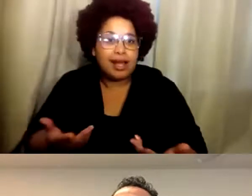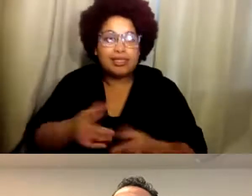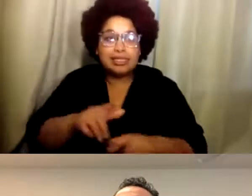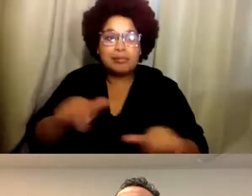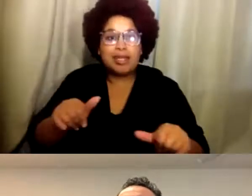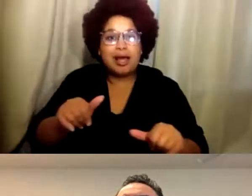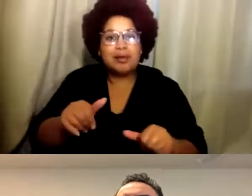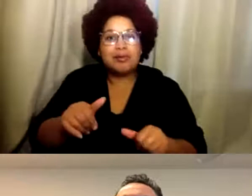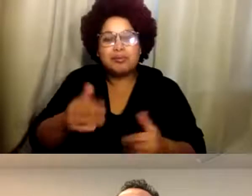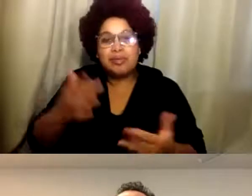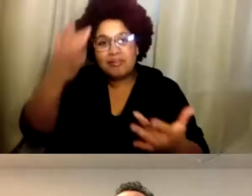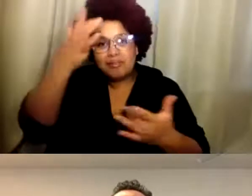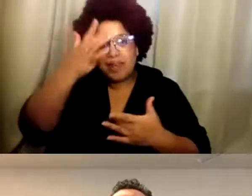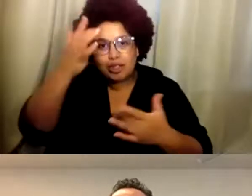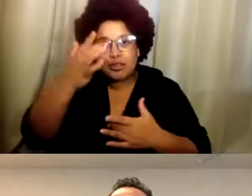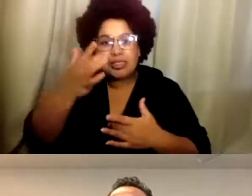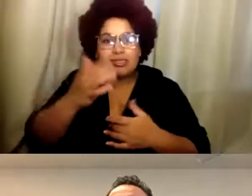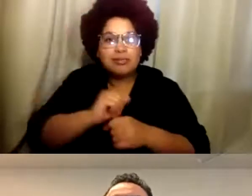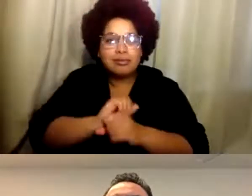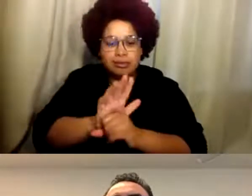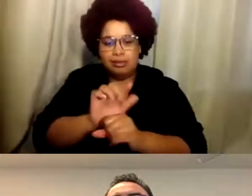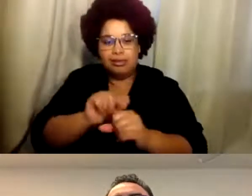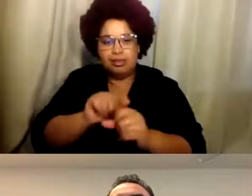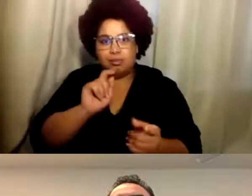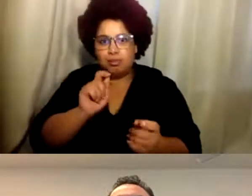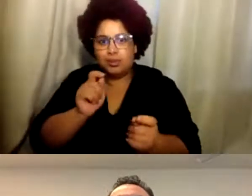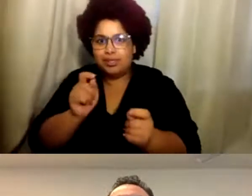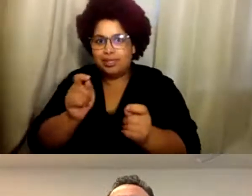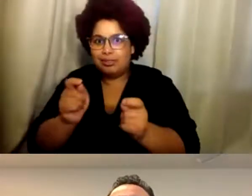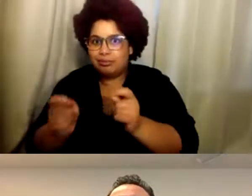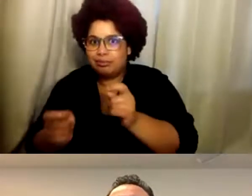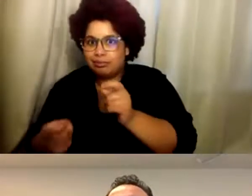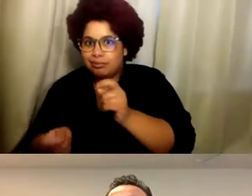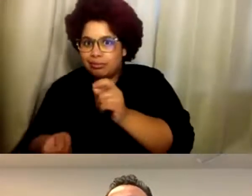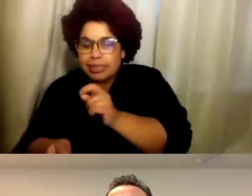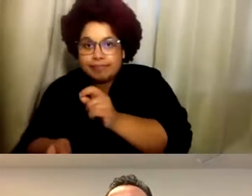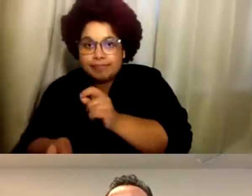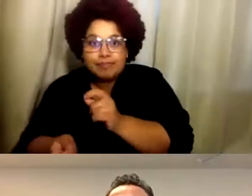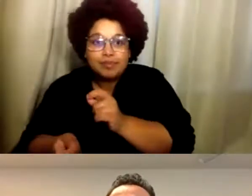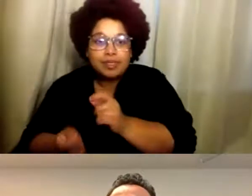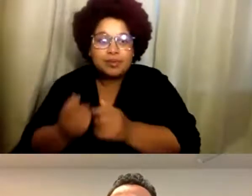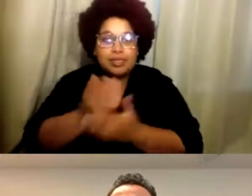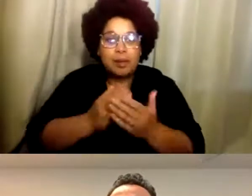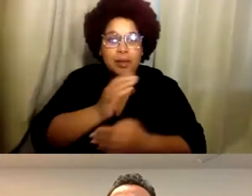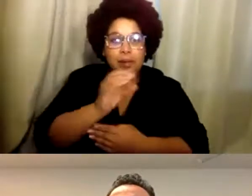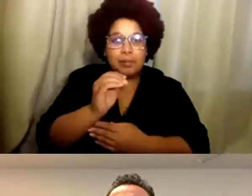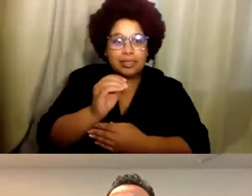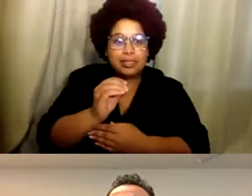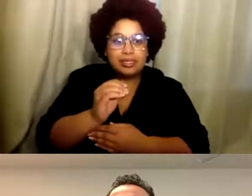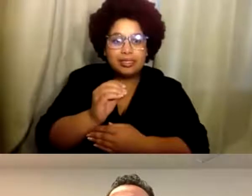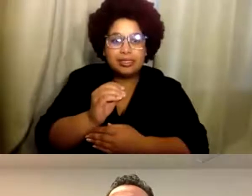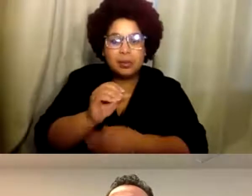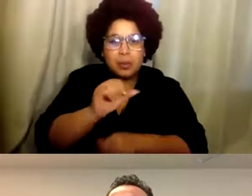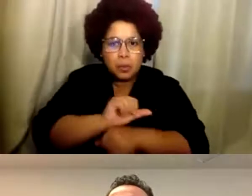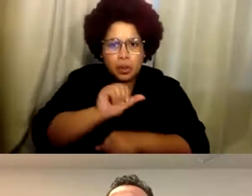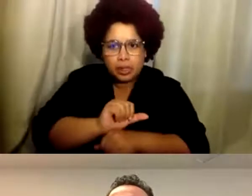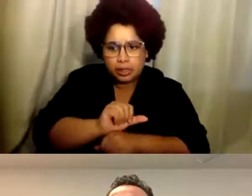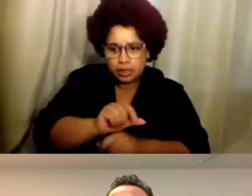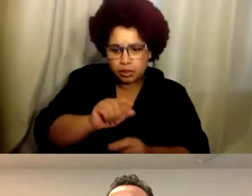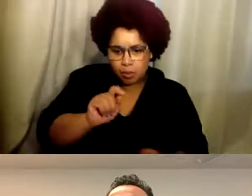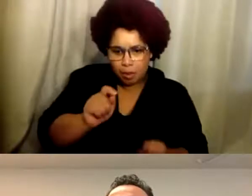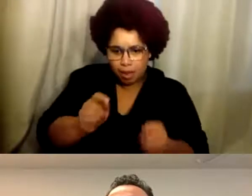to mutate, to change. And so, honestly, some of these companies are working to modify